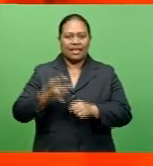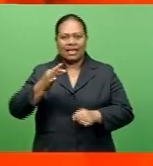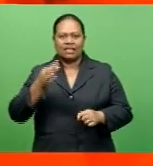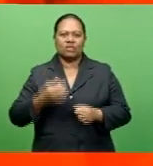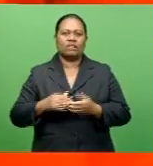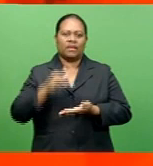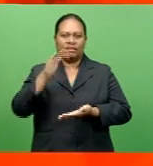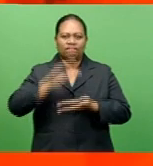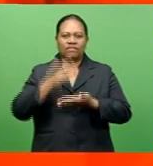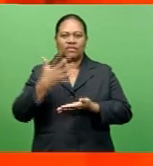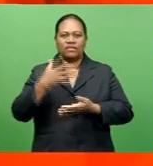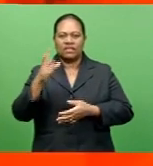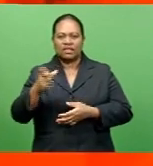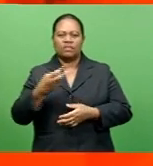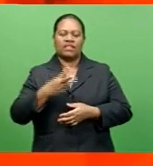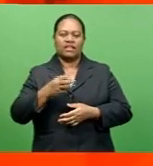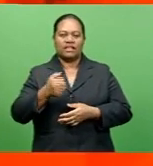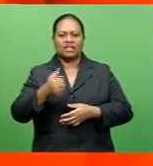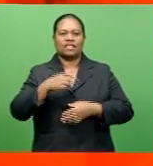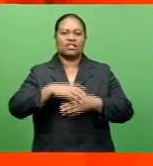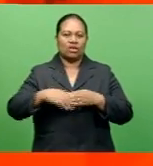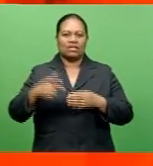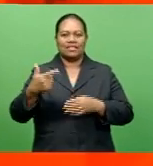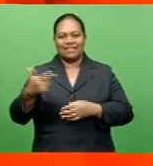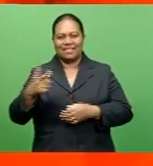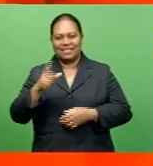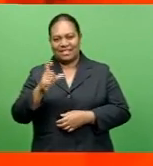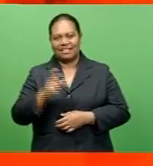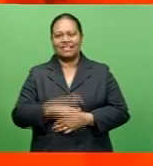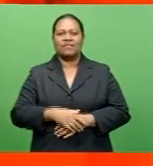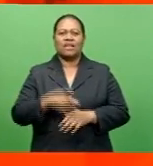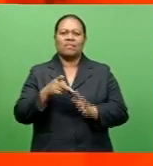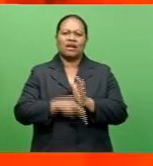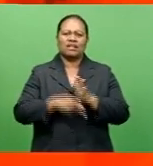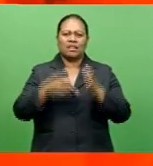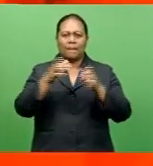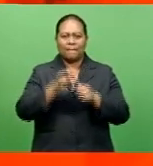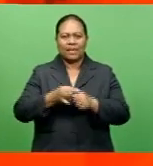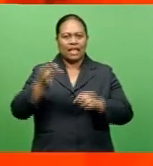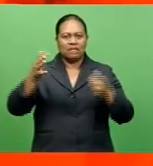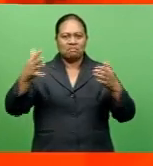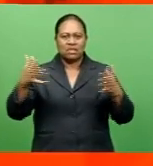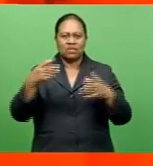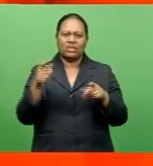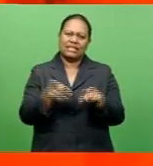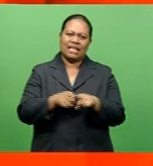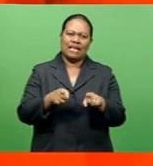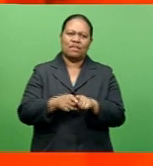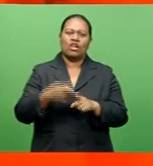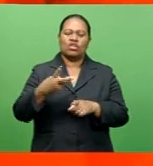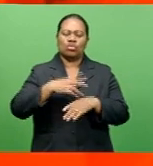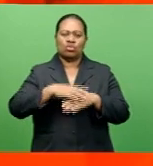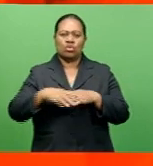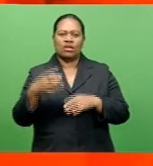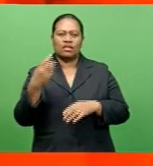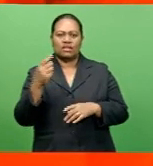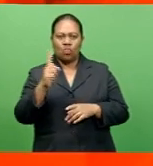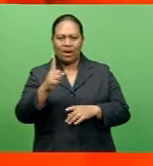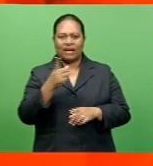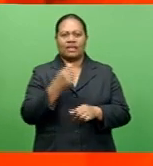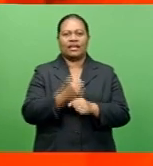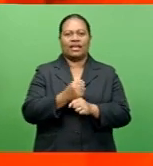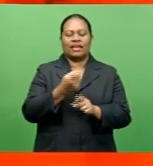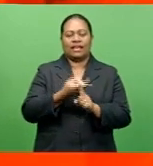15 cents and cost $36.17. The price of bulk gas remains the same at $2.33 per